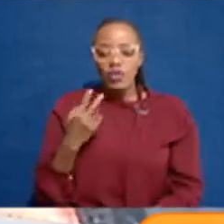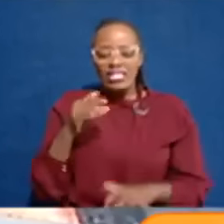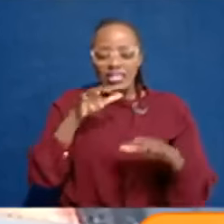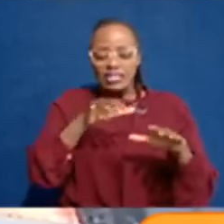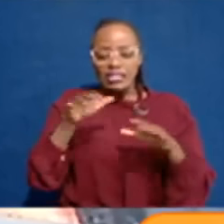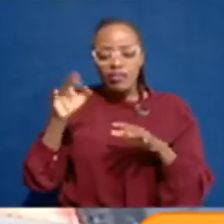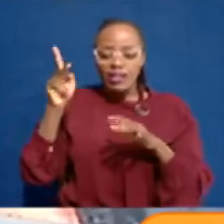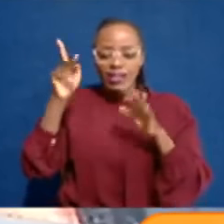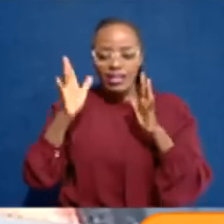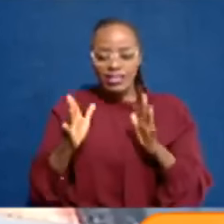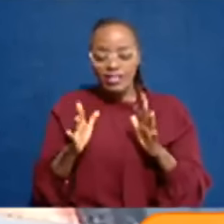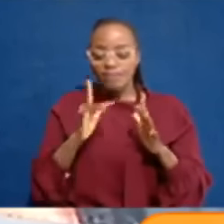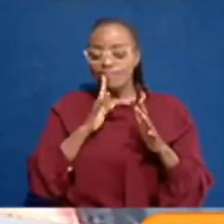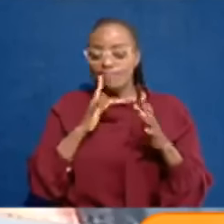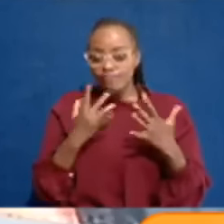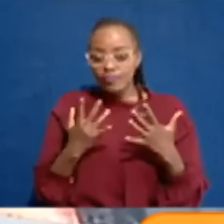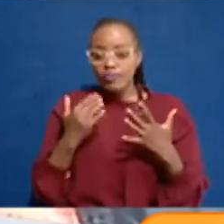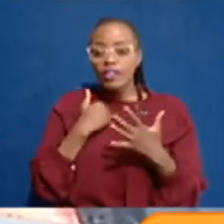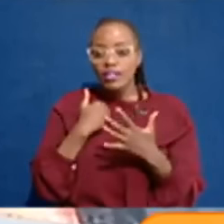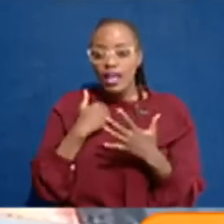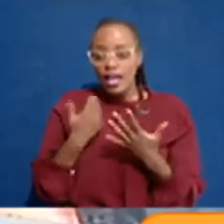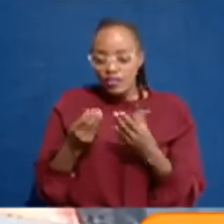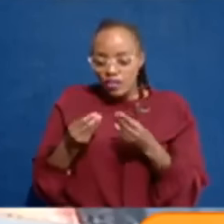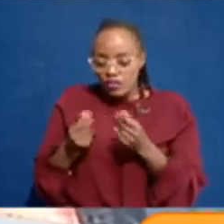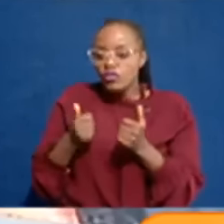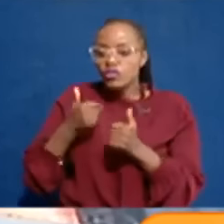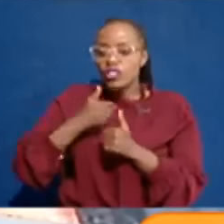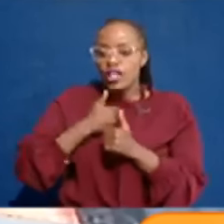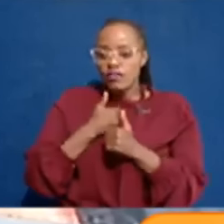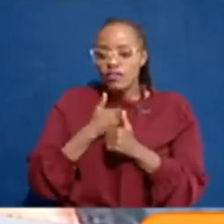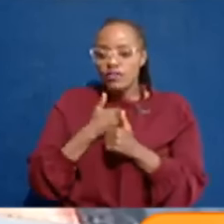Now, warning that they have found a remedy